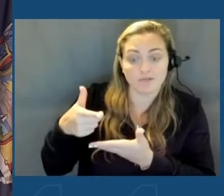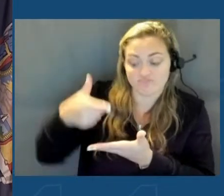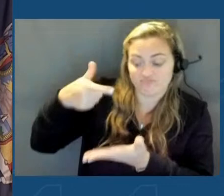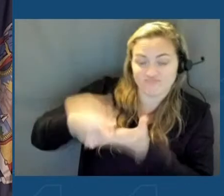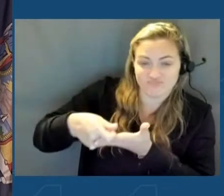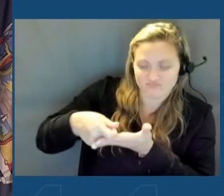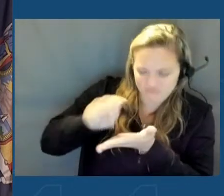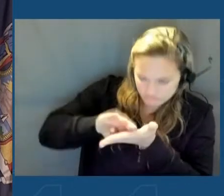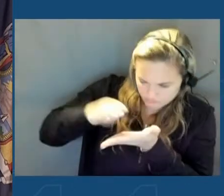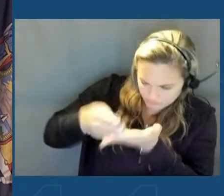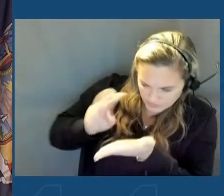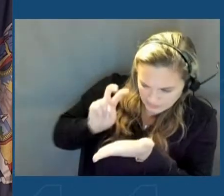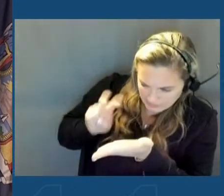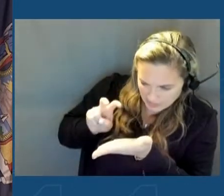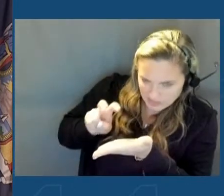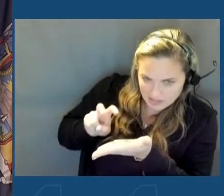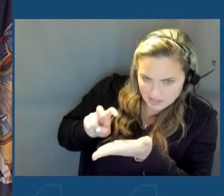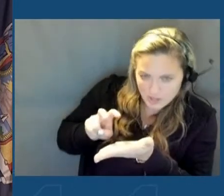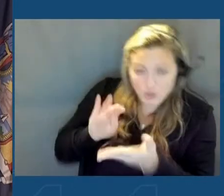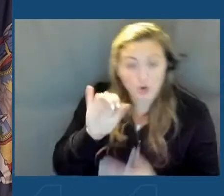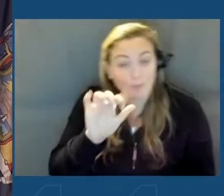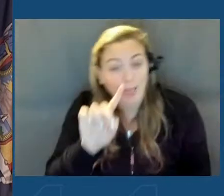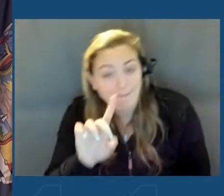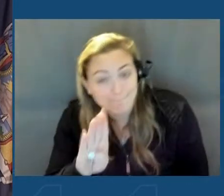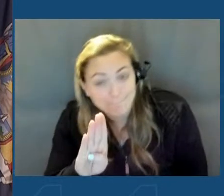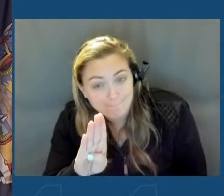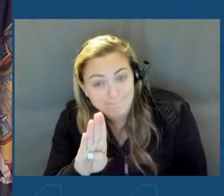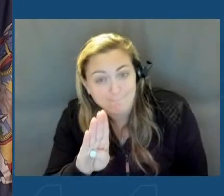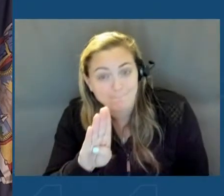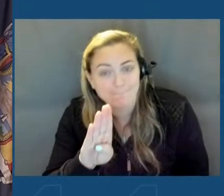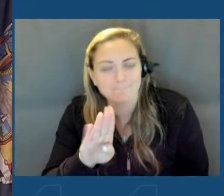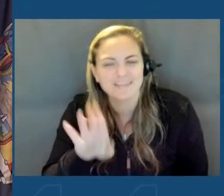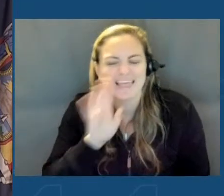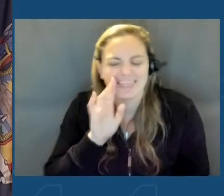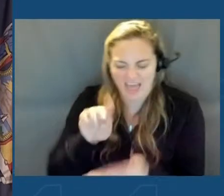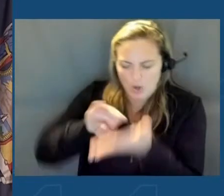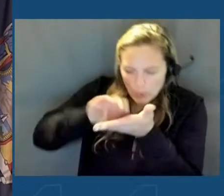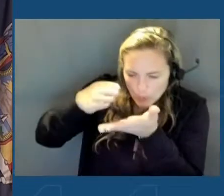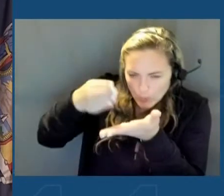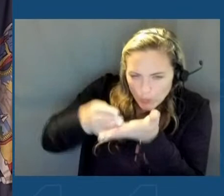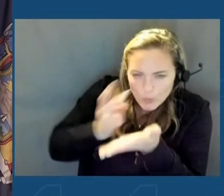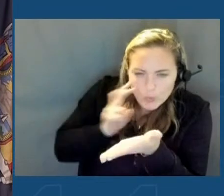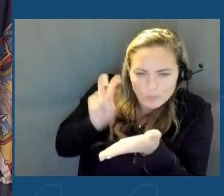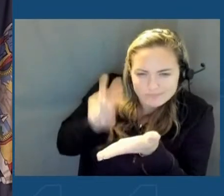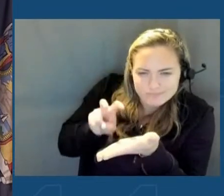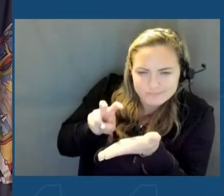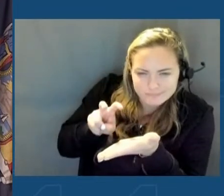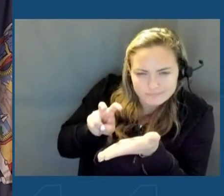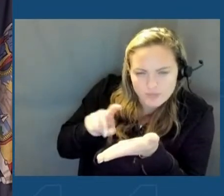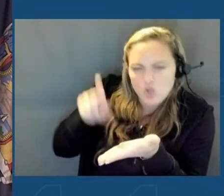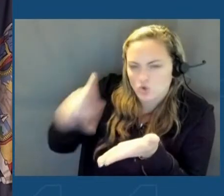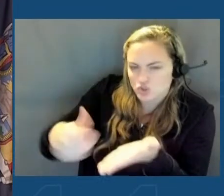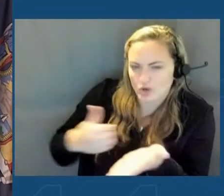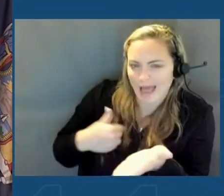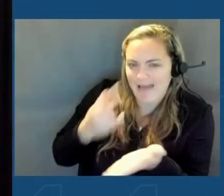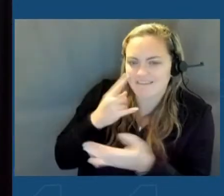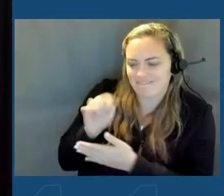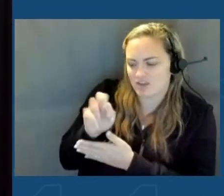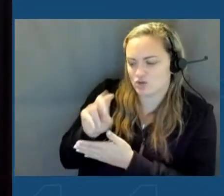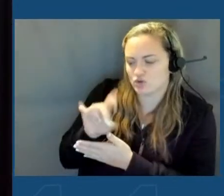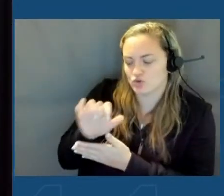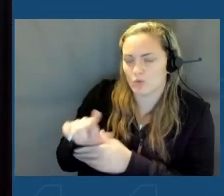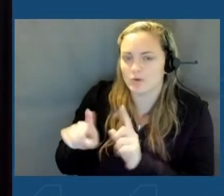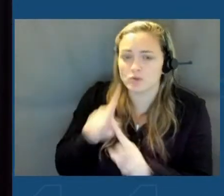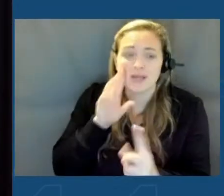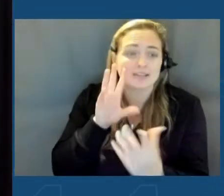bleb. By bleb, I mean that little disc of raised skin. You should have that. All right, so that's the takeaway from